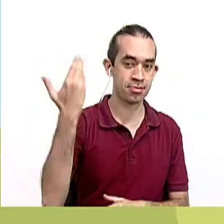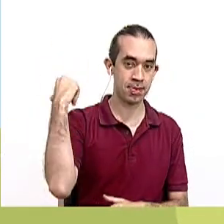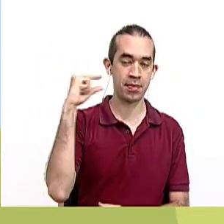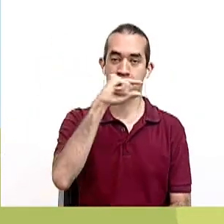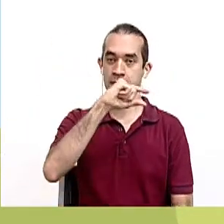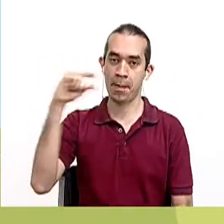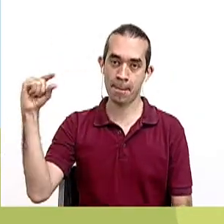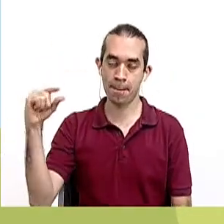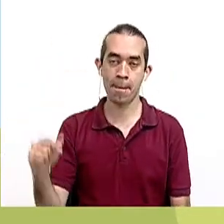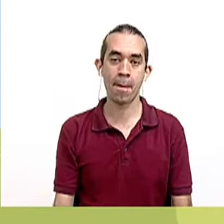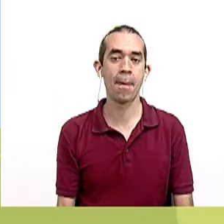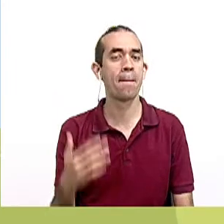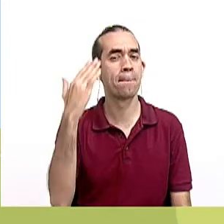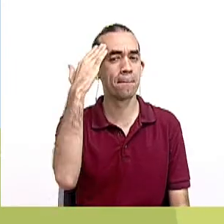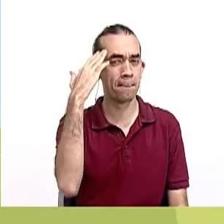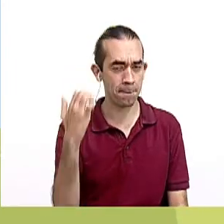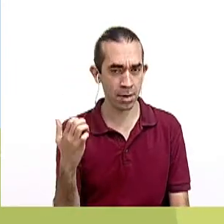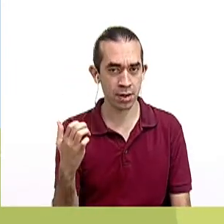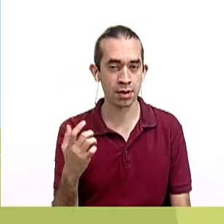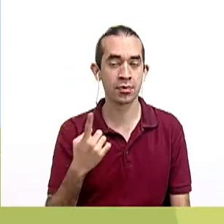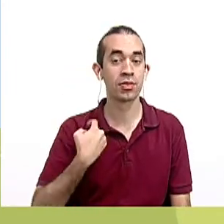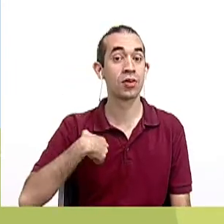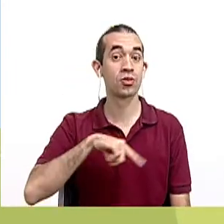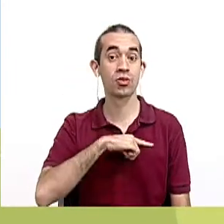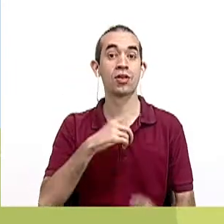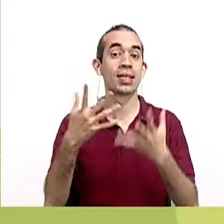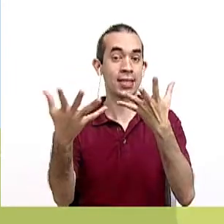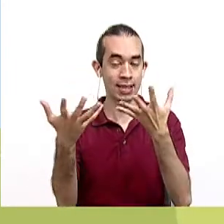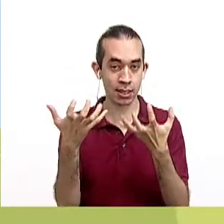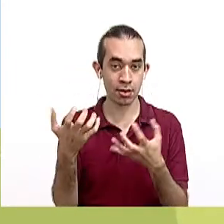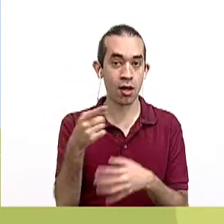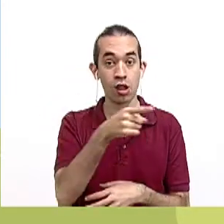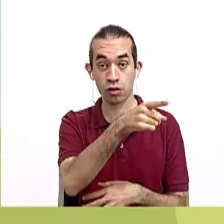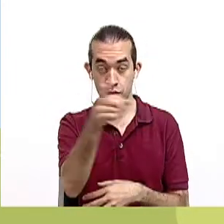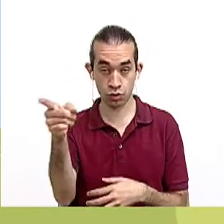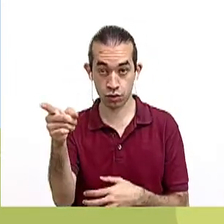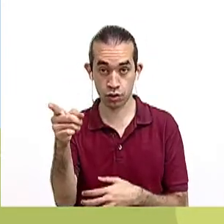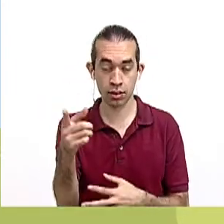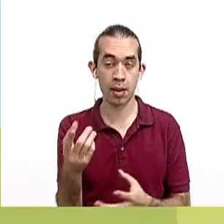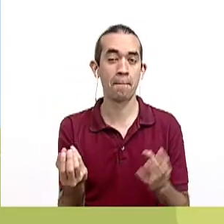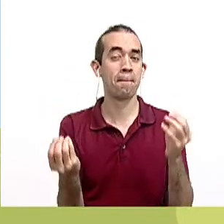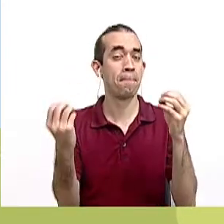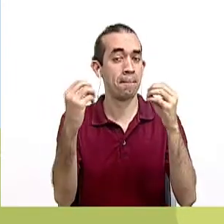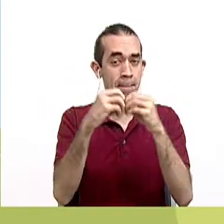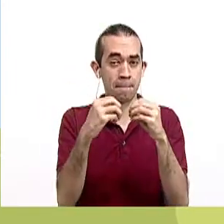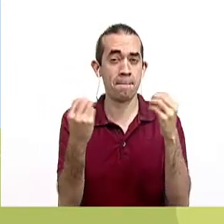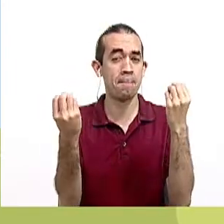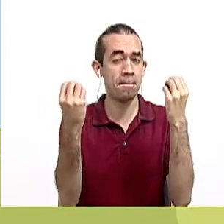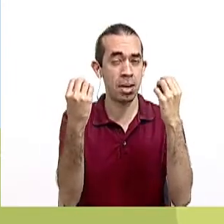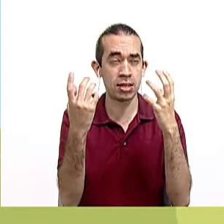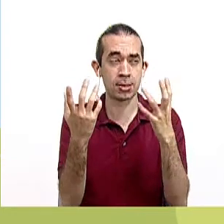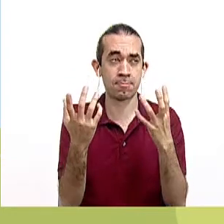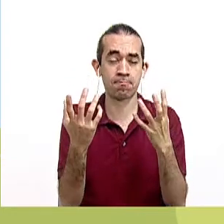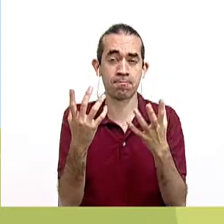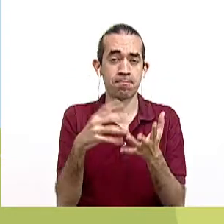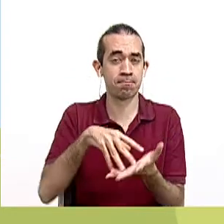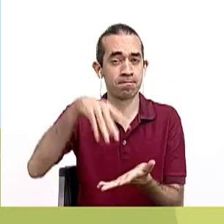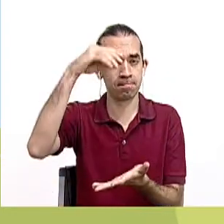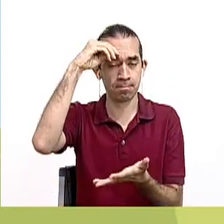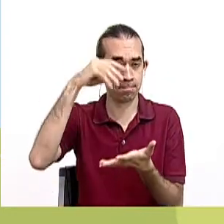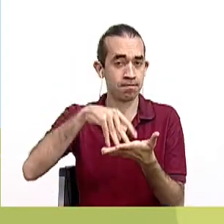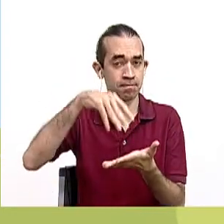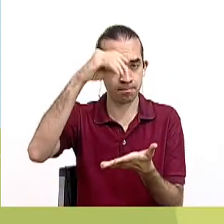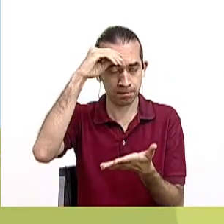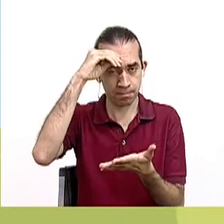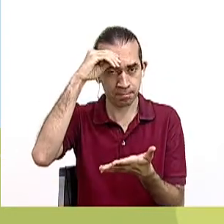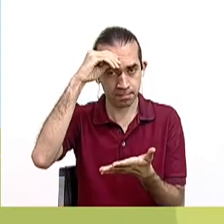week. Why? Because we want that you have a little bit more of learning